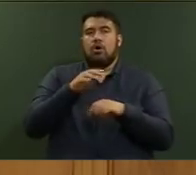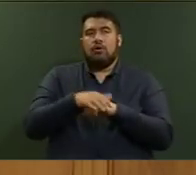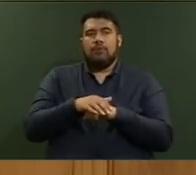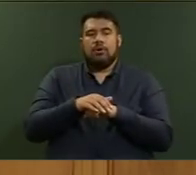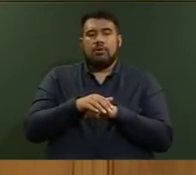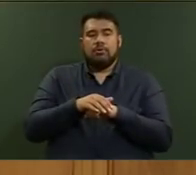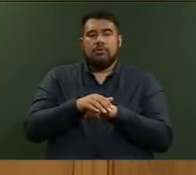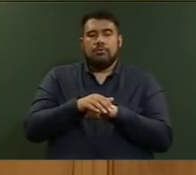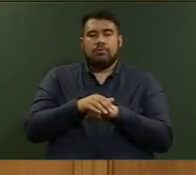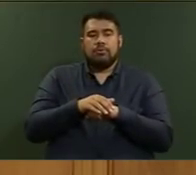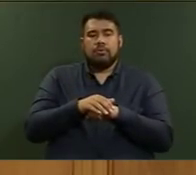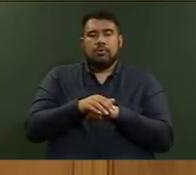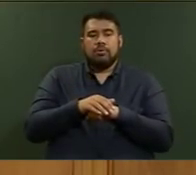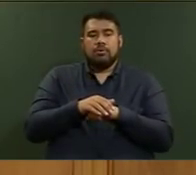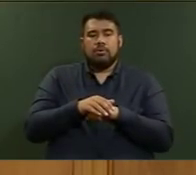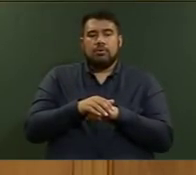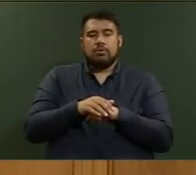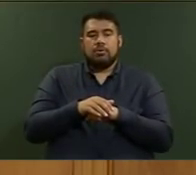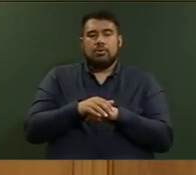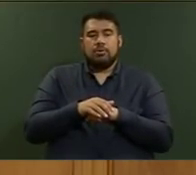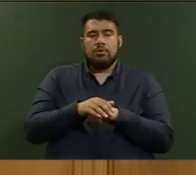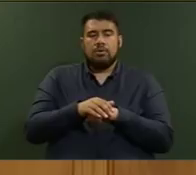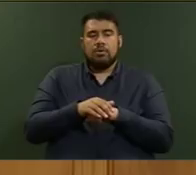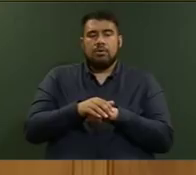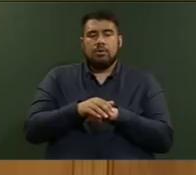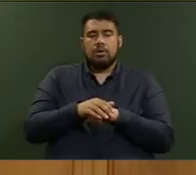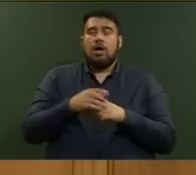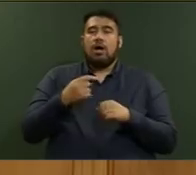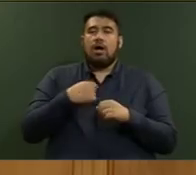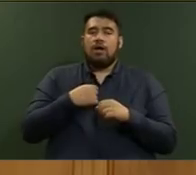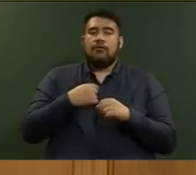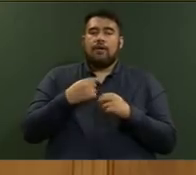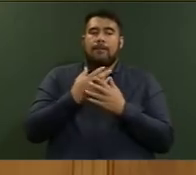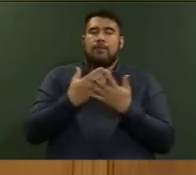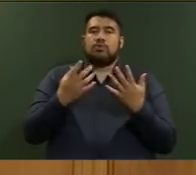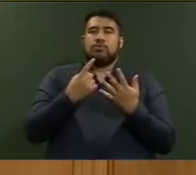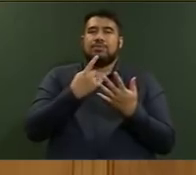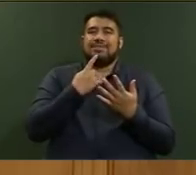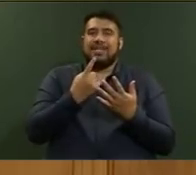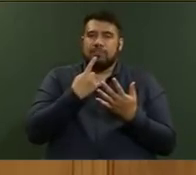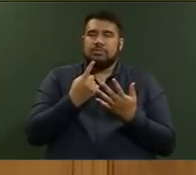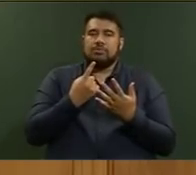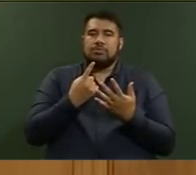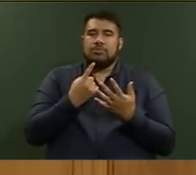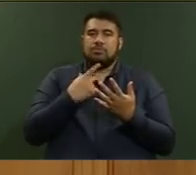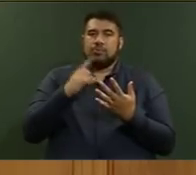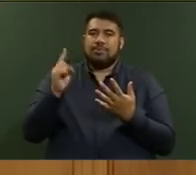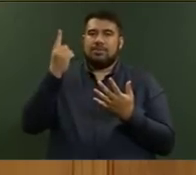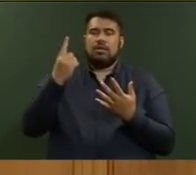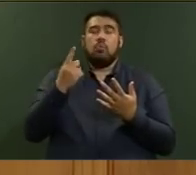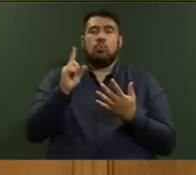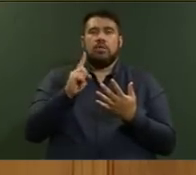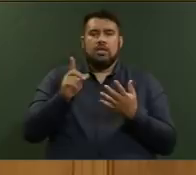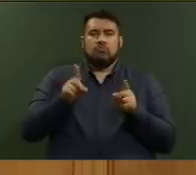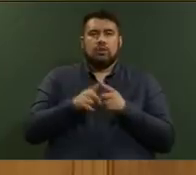made multiple statements, I should say, as the Minister of Employment. I did say that, yeah, around encouraging our communities and